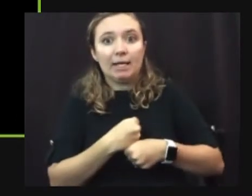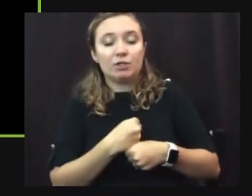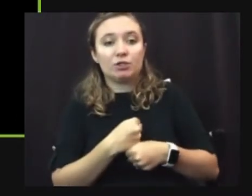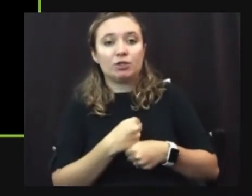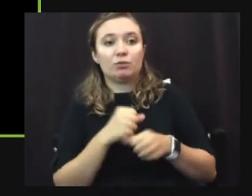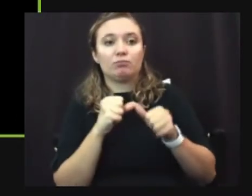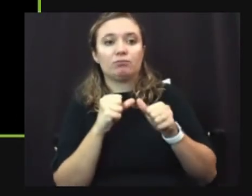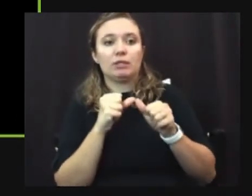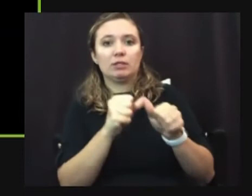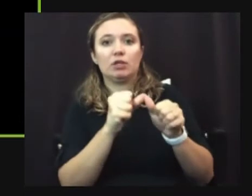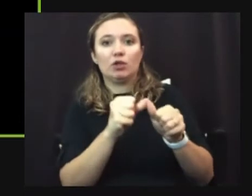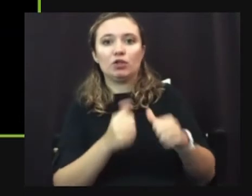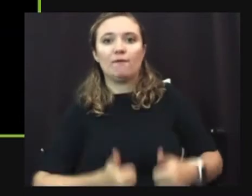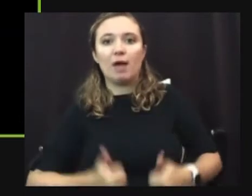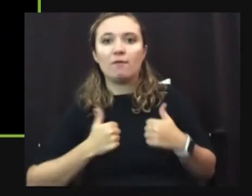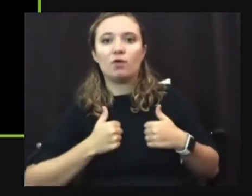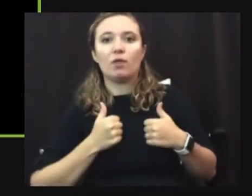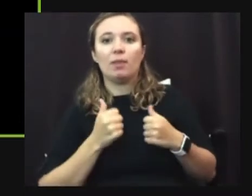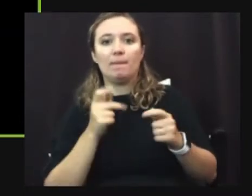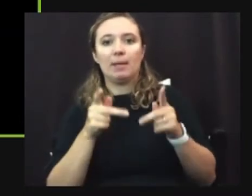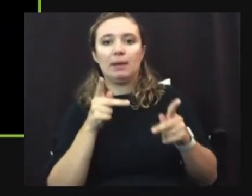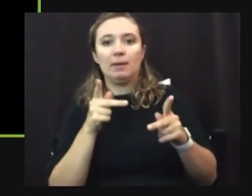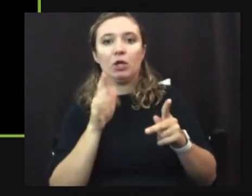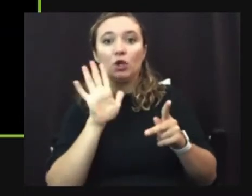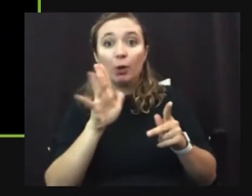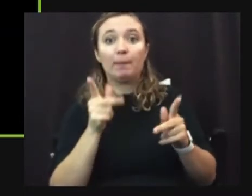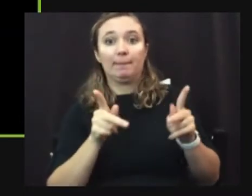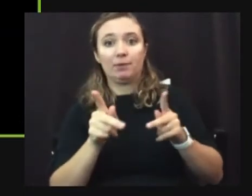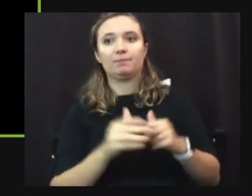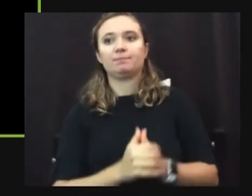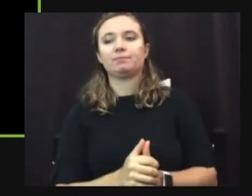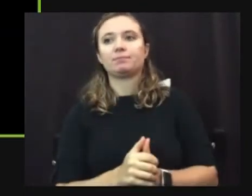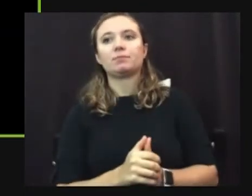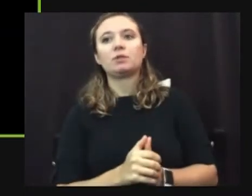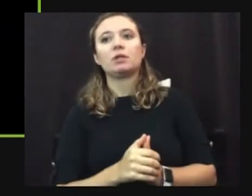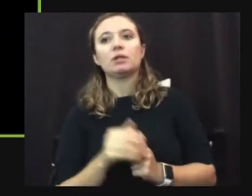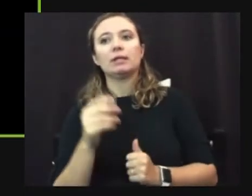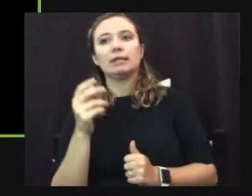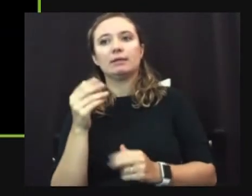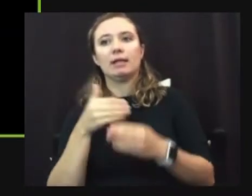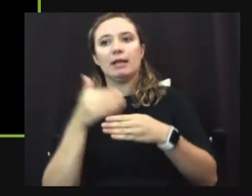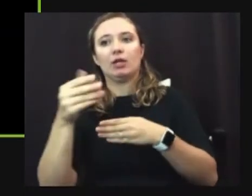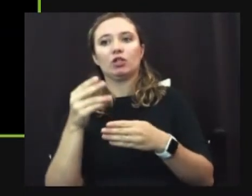So when this video plays, this short clip,